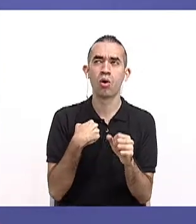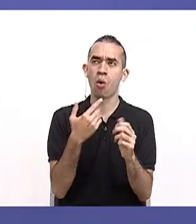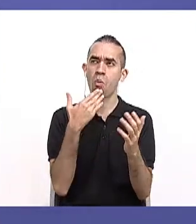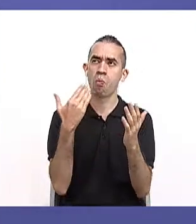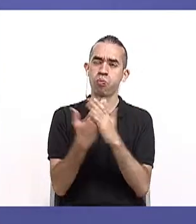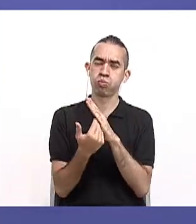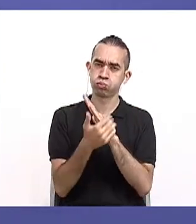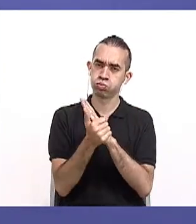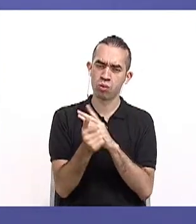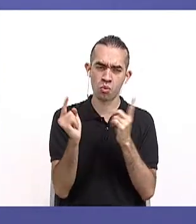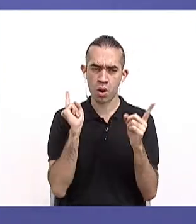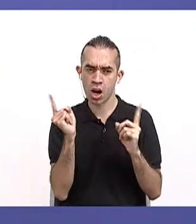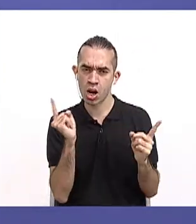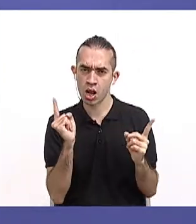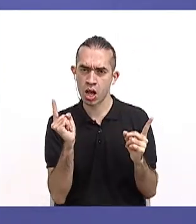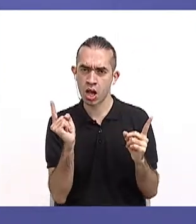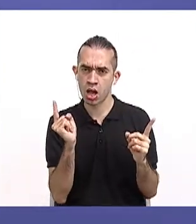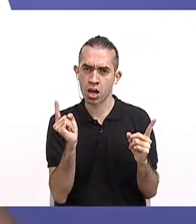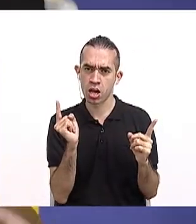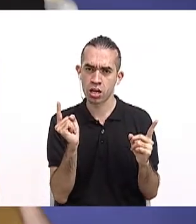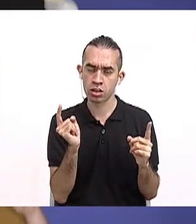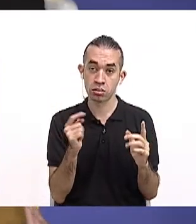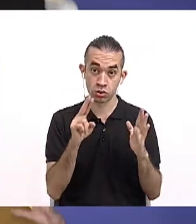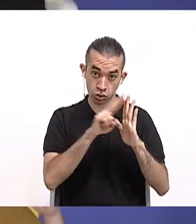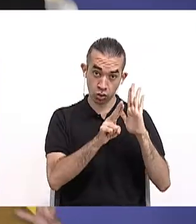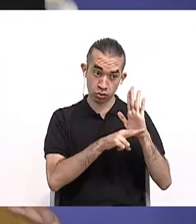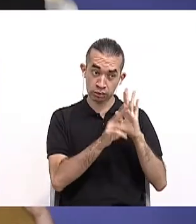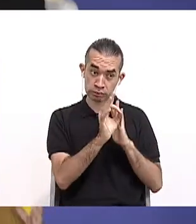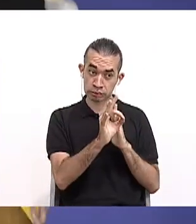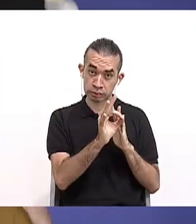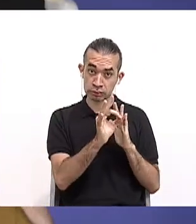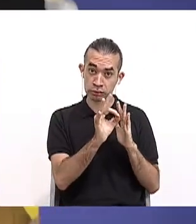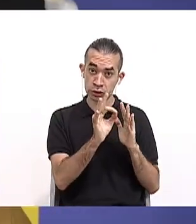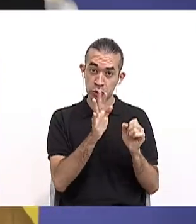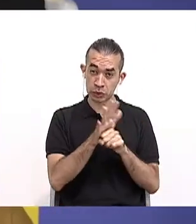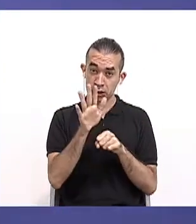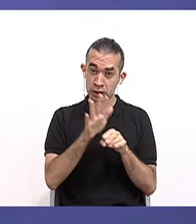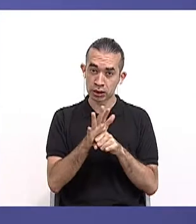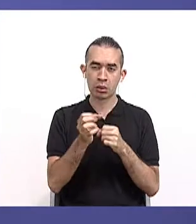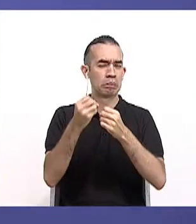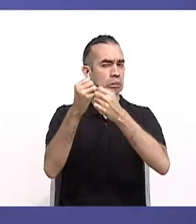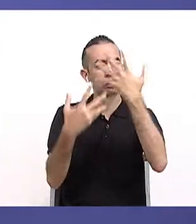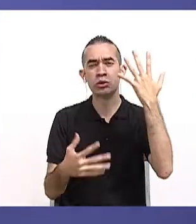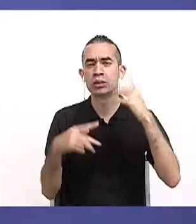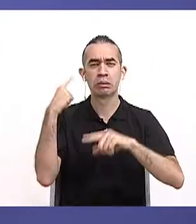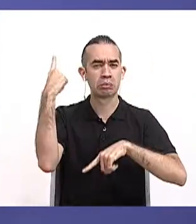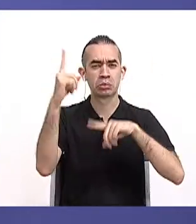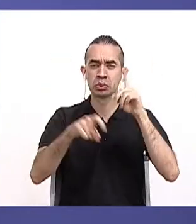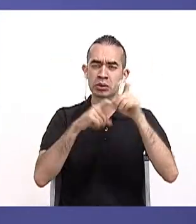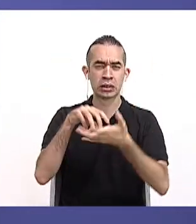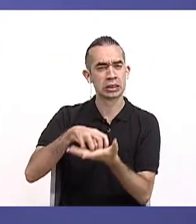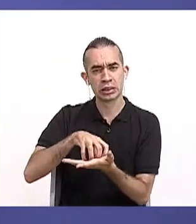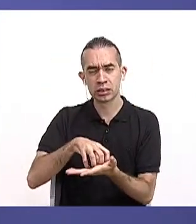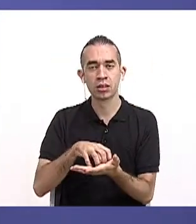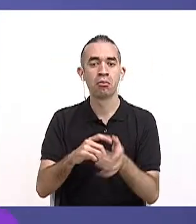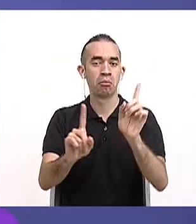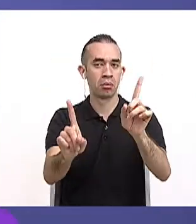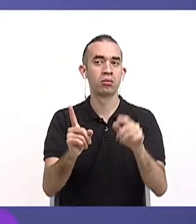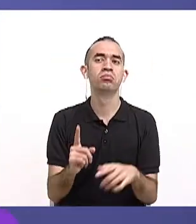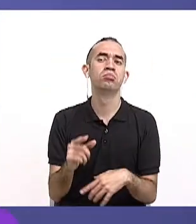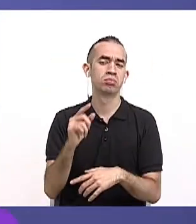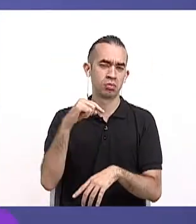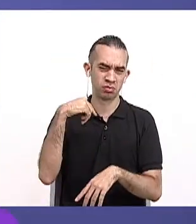Will my grades be good enough? And so many other doubts. But let me tell you, it's going to